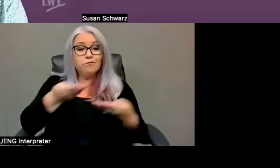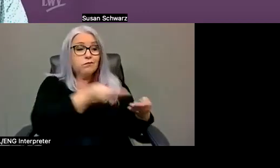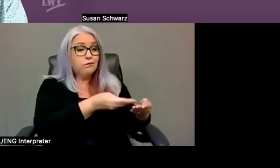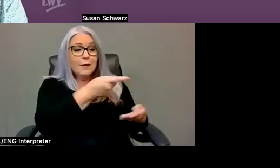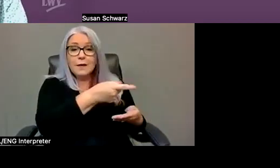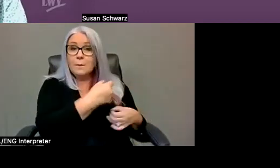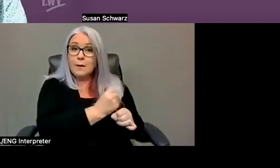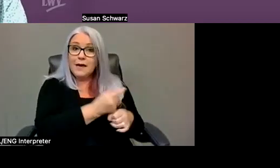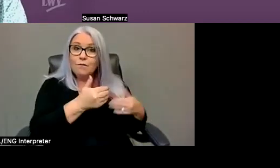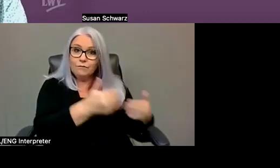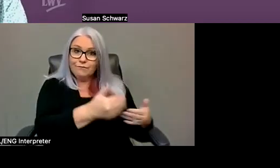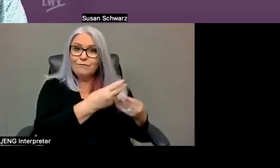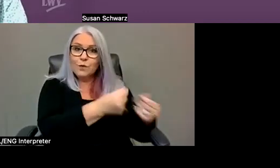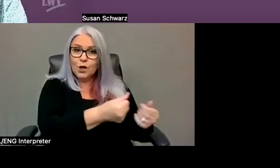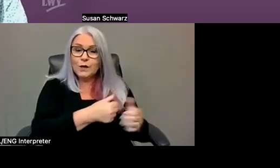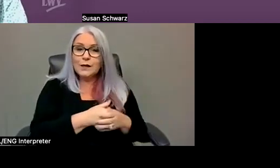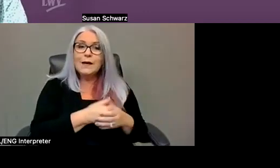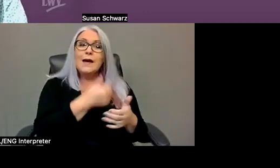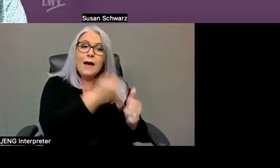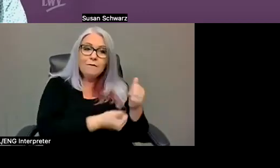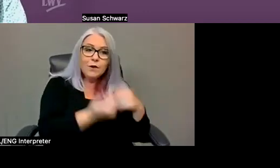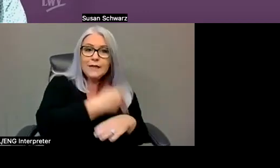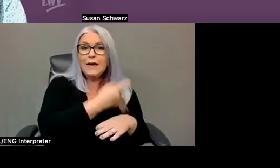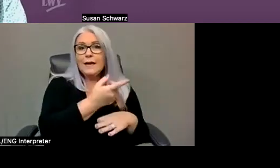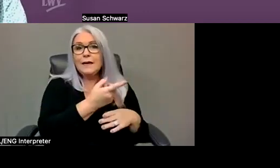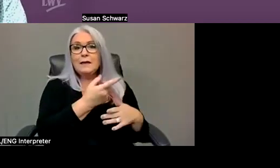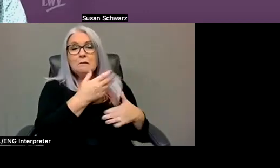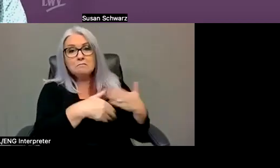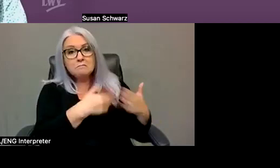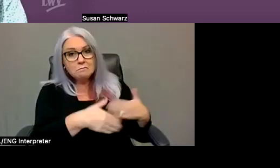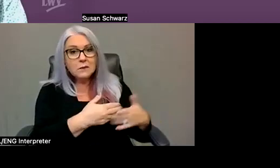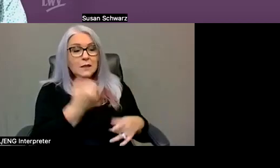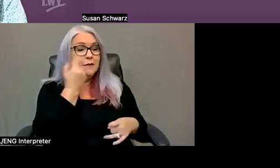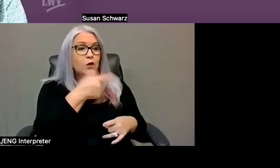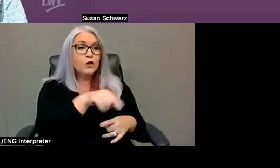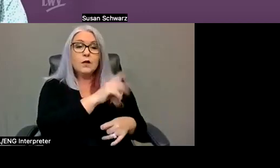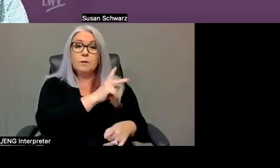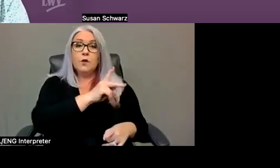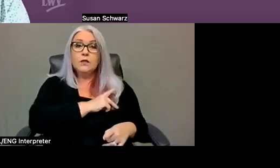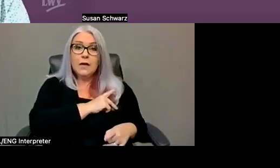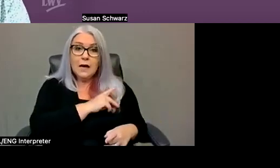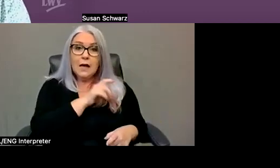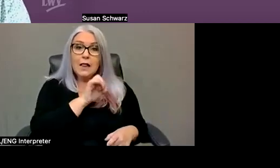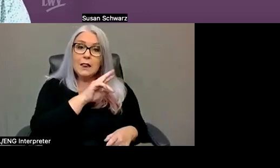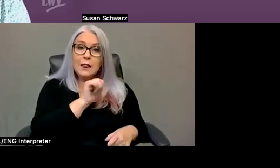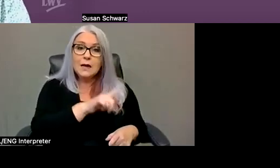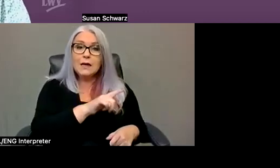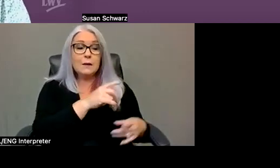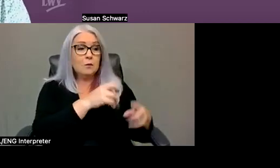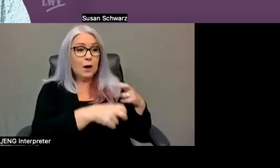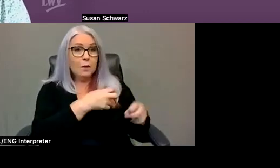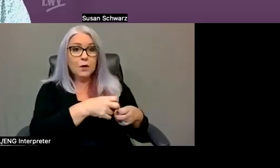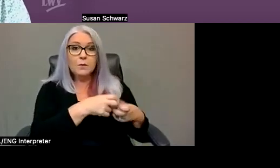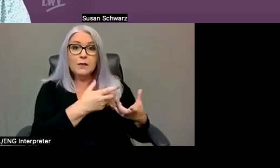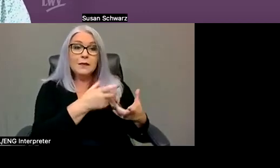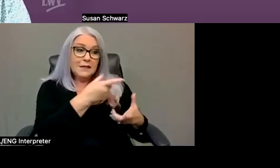day-to-day administration. So if people have a personnel issue, he takes care of it. And he brings any of the issues to the board of